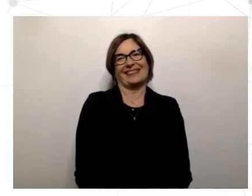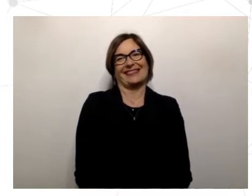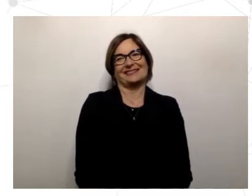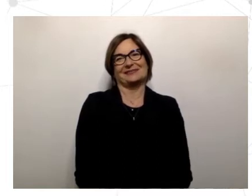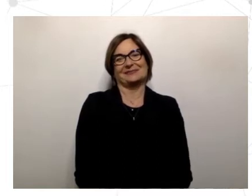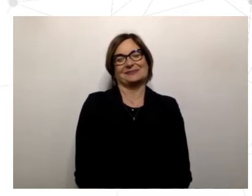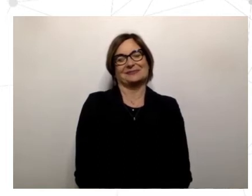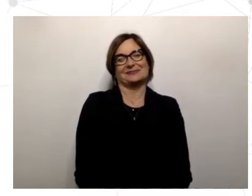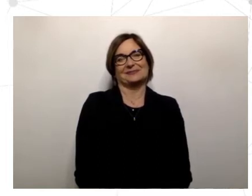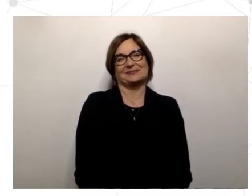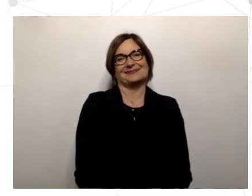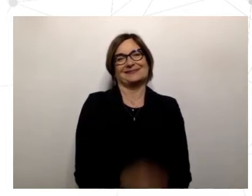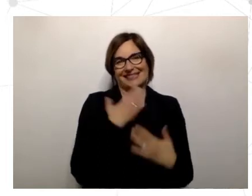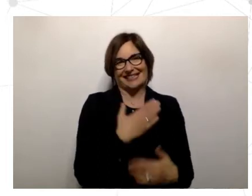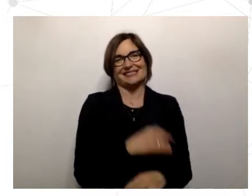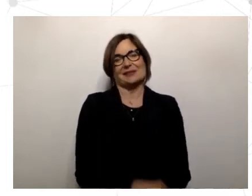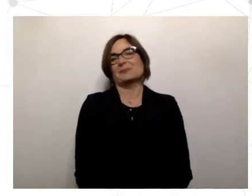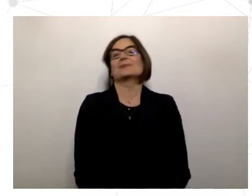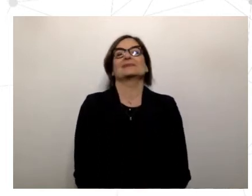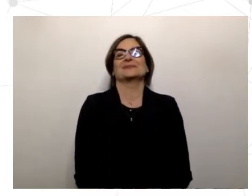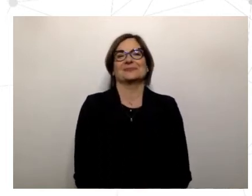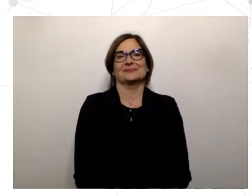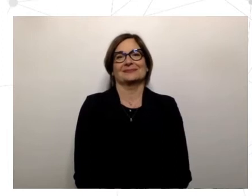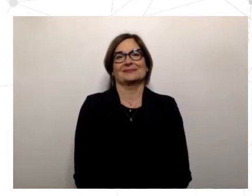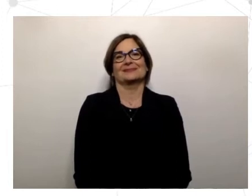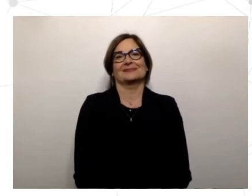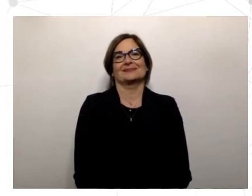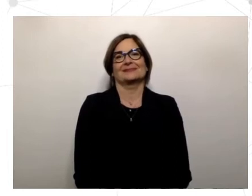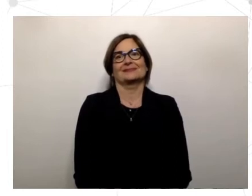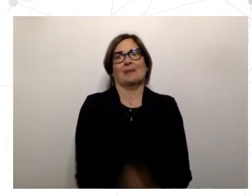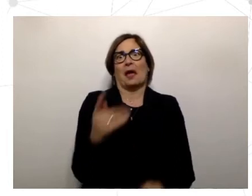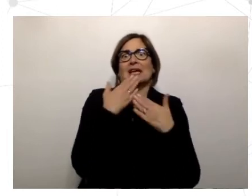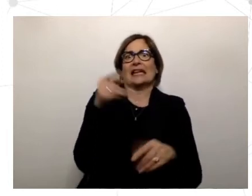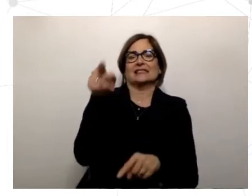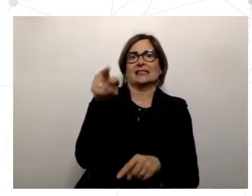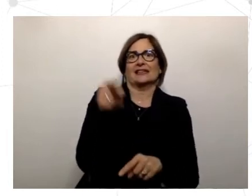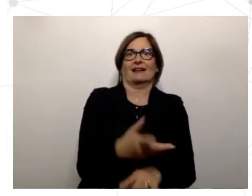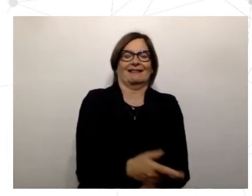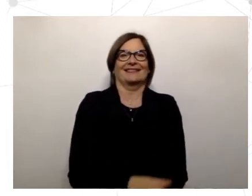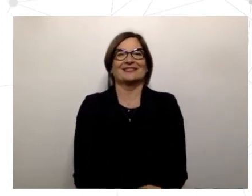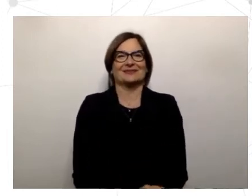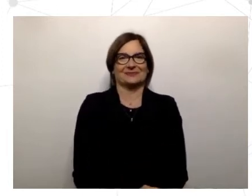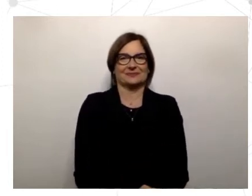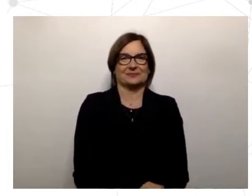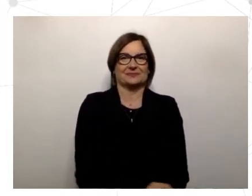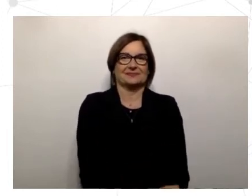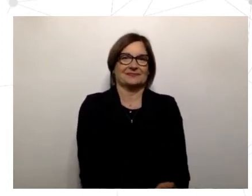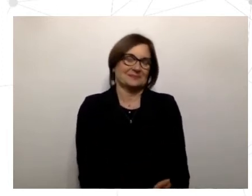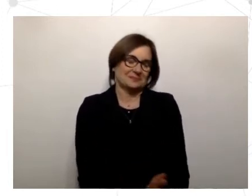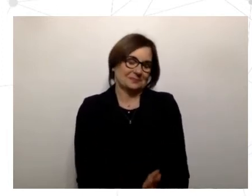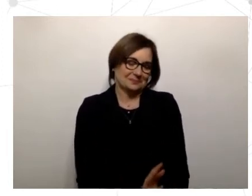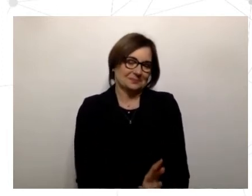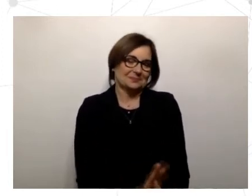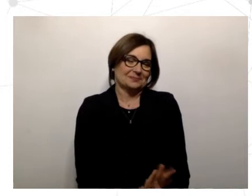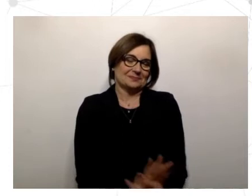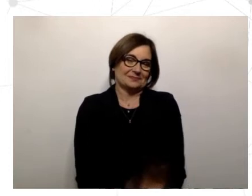Great, thank you. Thank you to you. So one of the things that I think we're really excited about